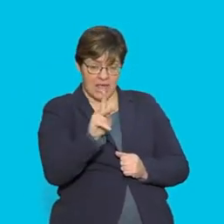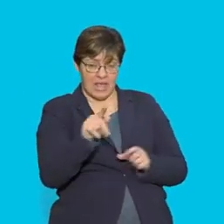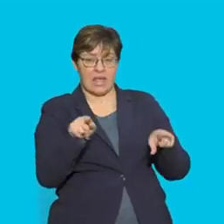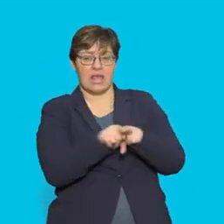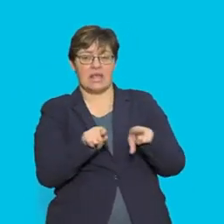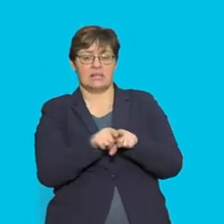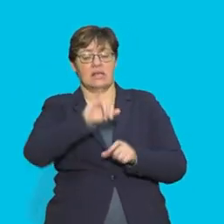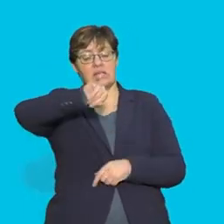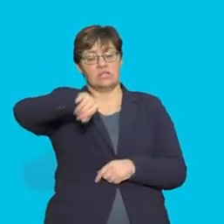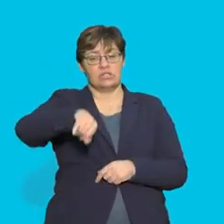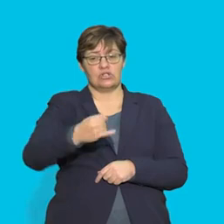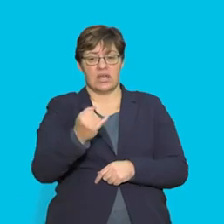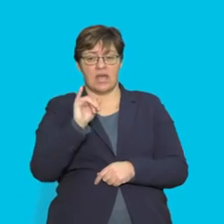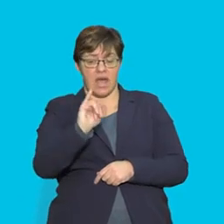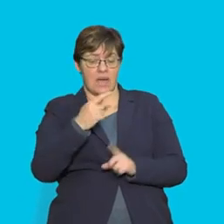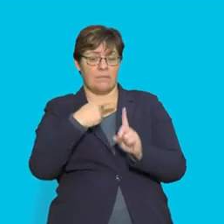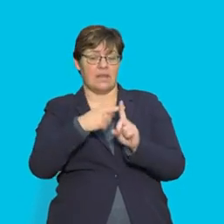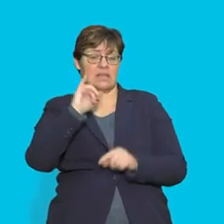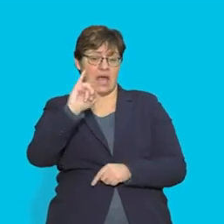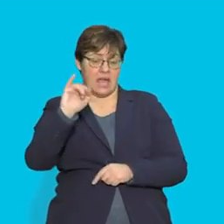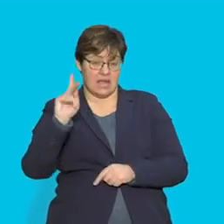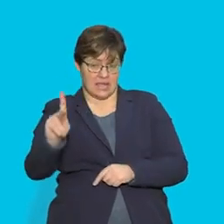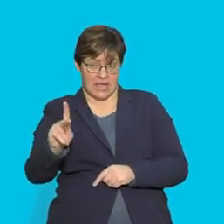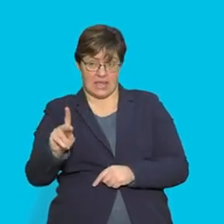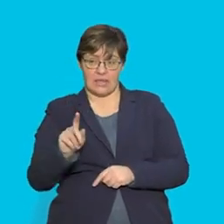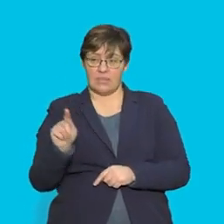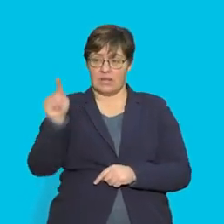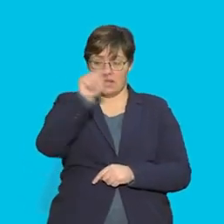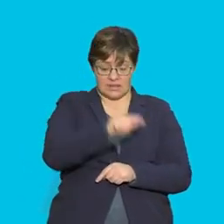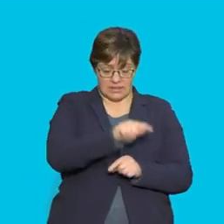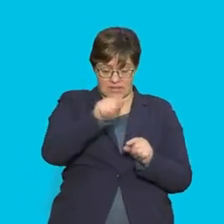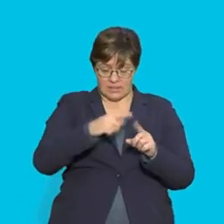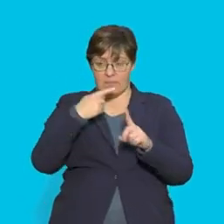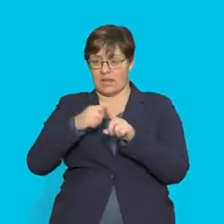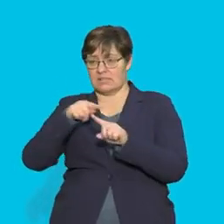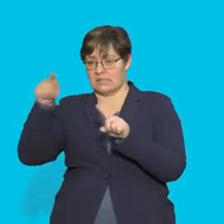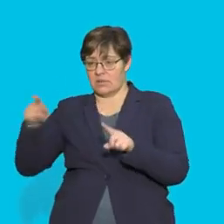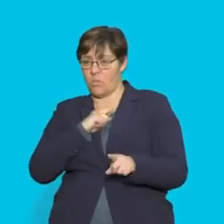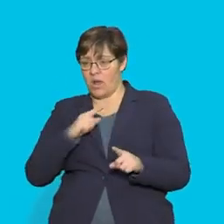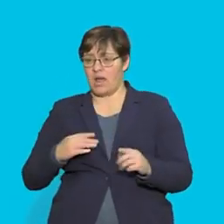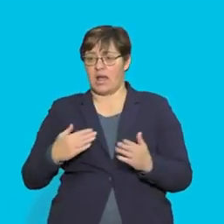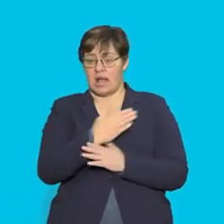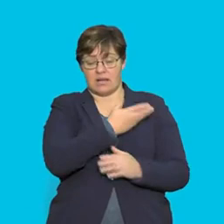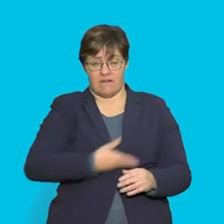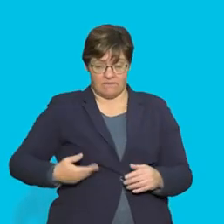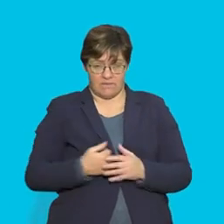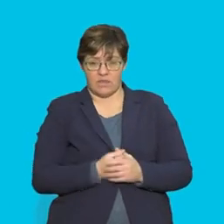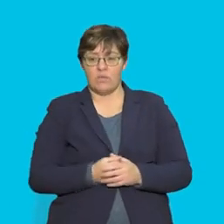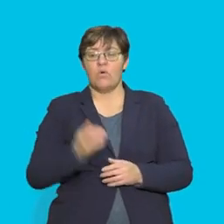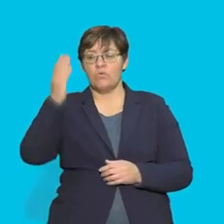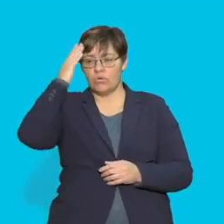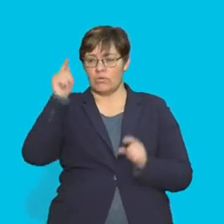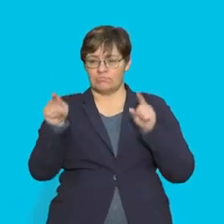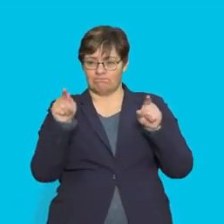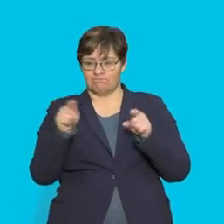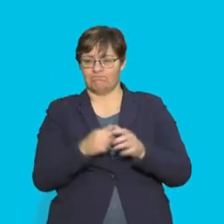to ji plus ik, right? Is this part plus that part. But we know that this is equals to that and this is equals